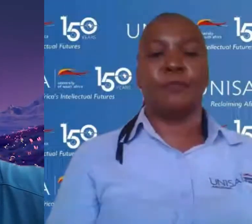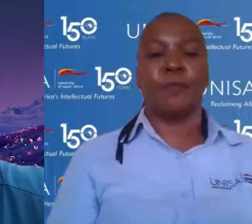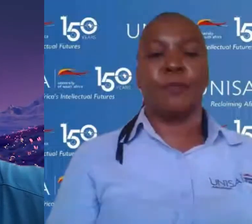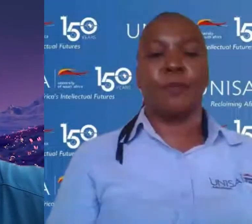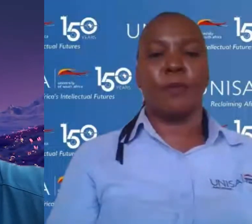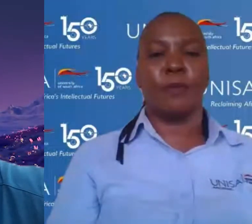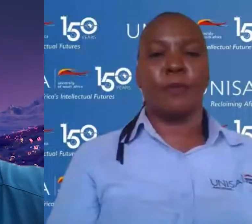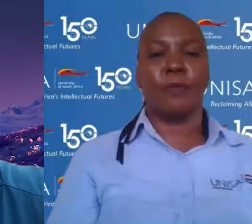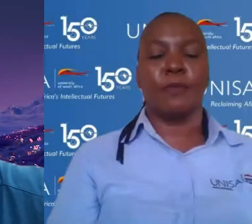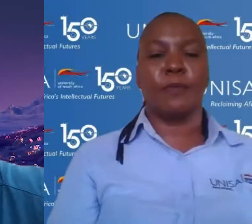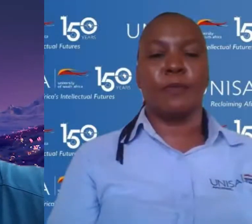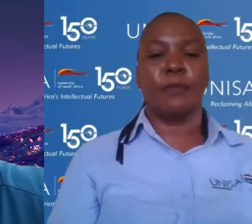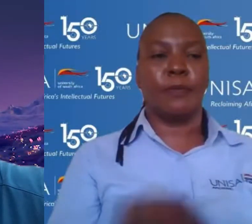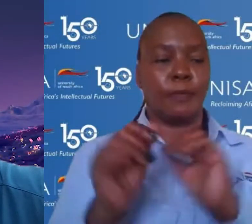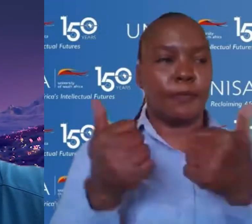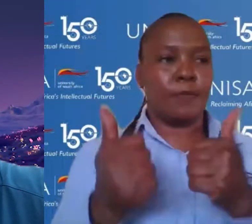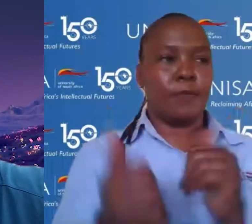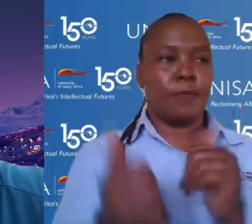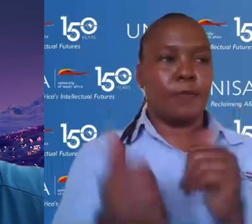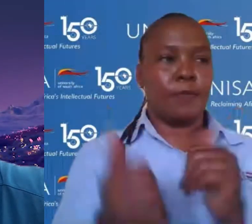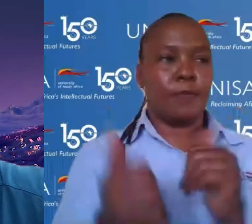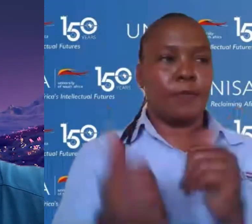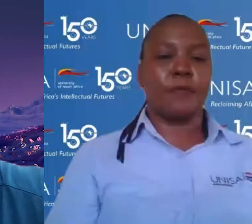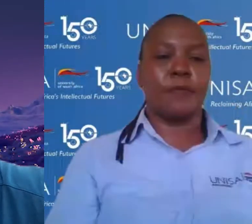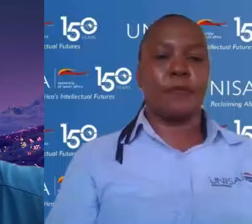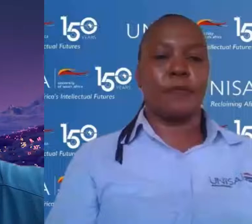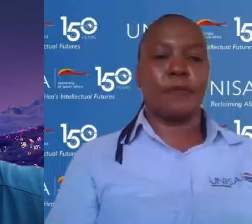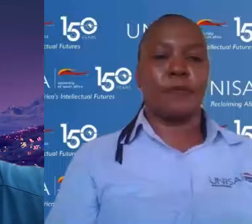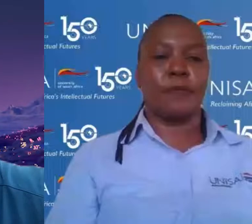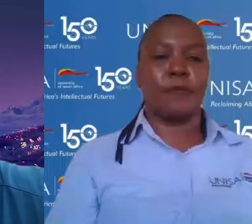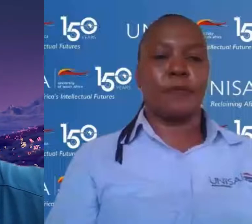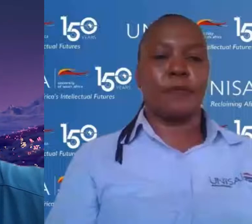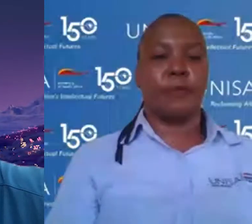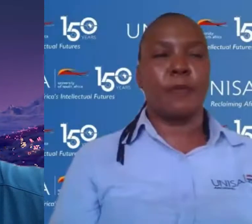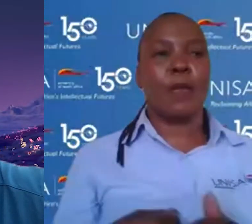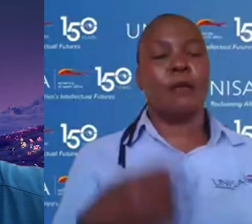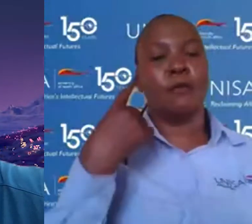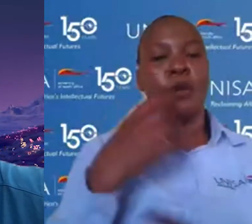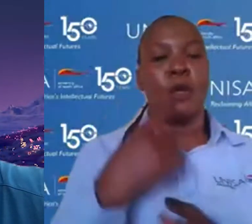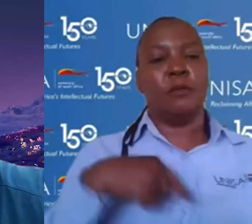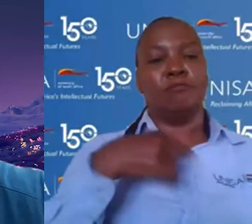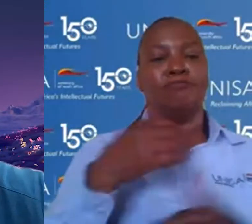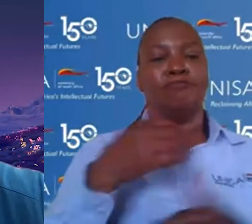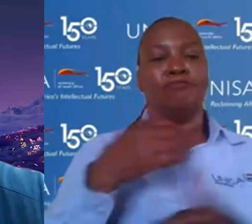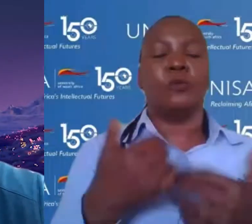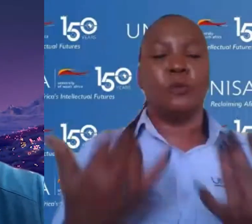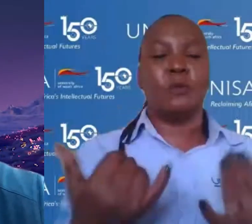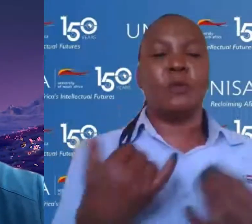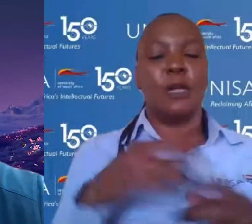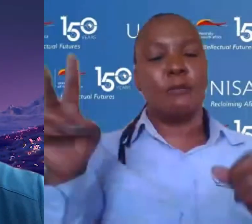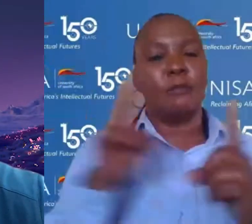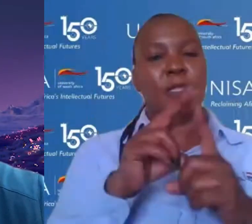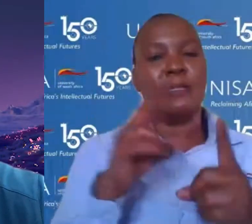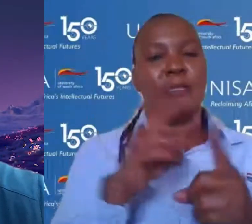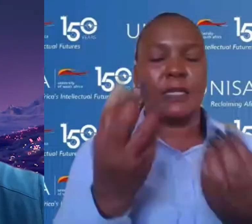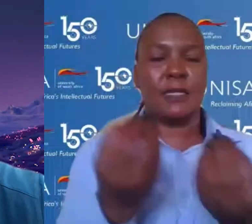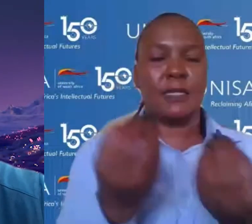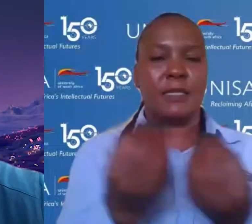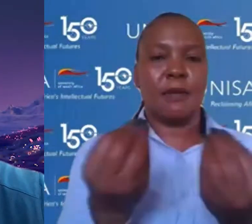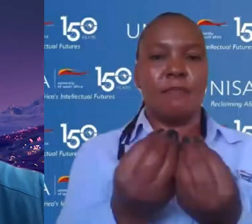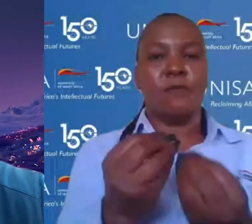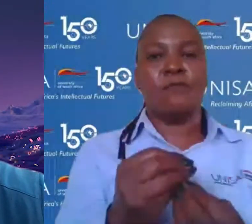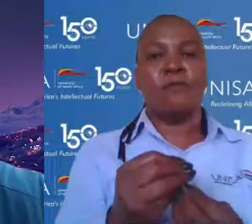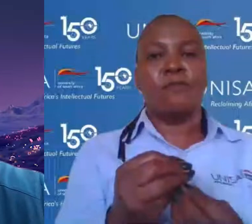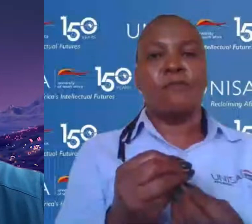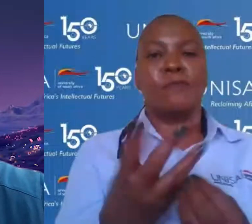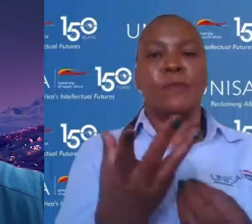All right, I think we are good. Let me see if there's anything else that came in recently. Is